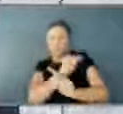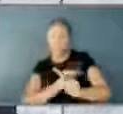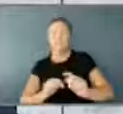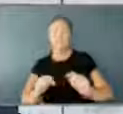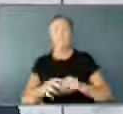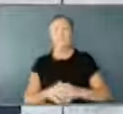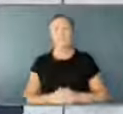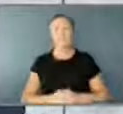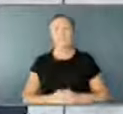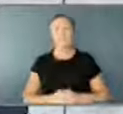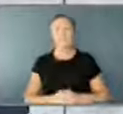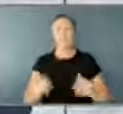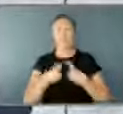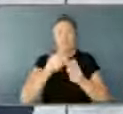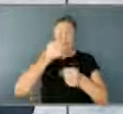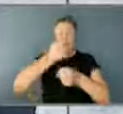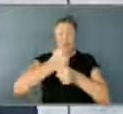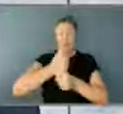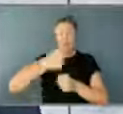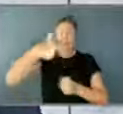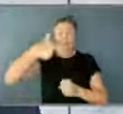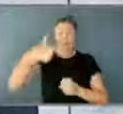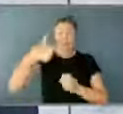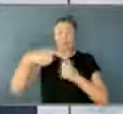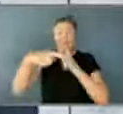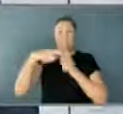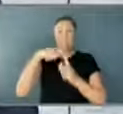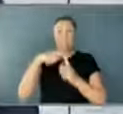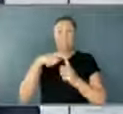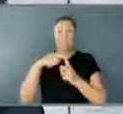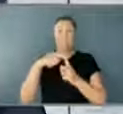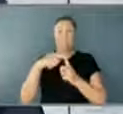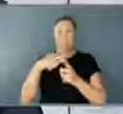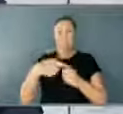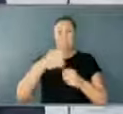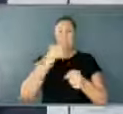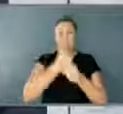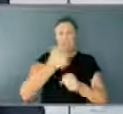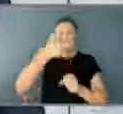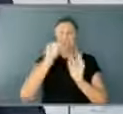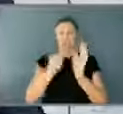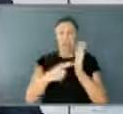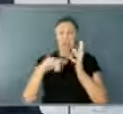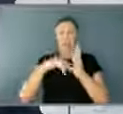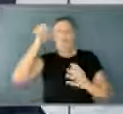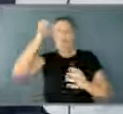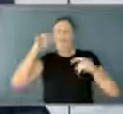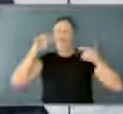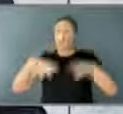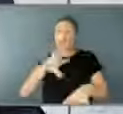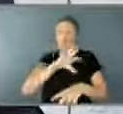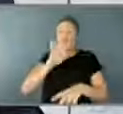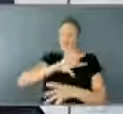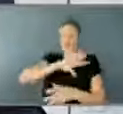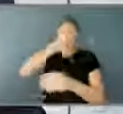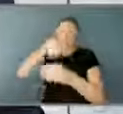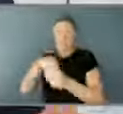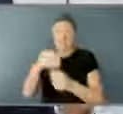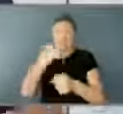G7 plus dialogue. Australia is not a member of the G7, that's not the point. but we have now been invited on 3